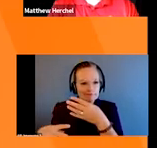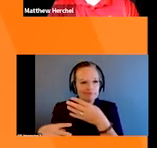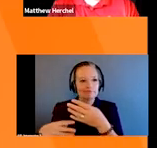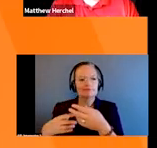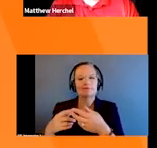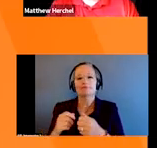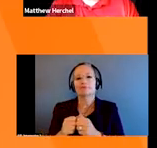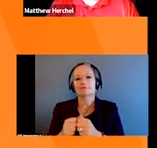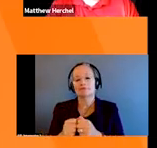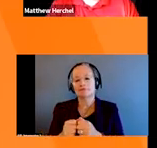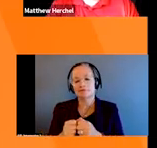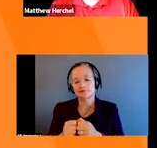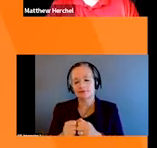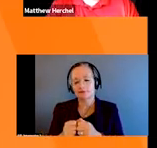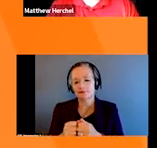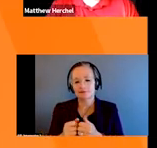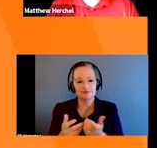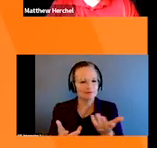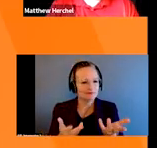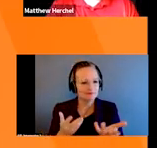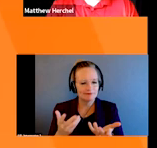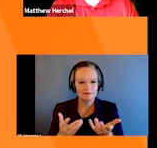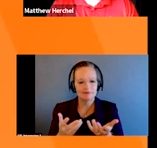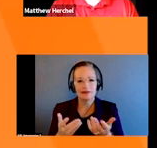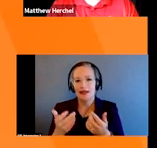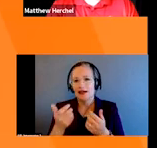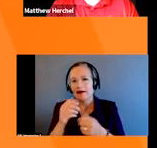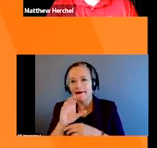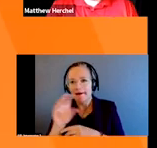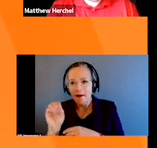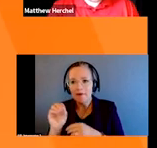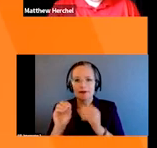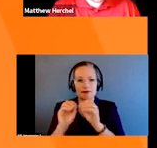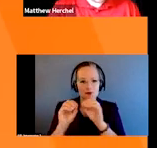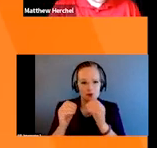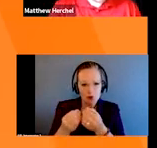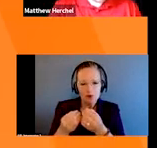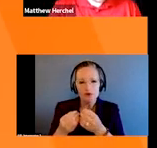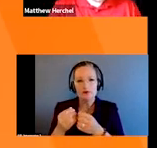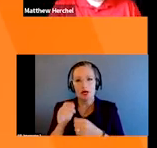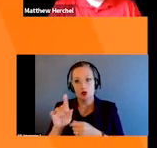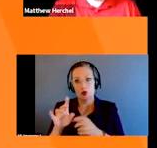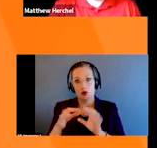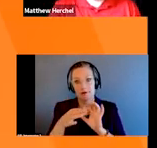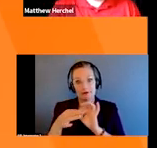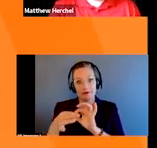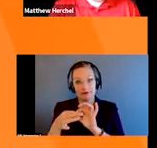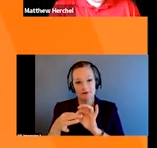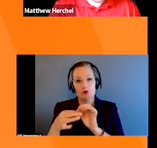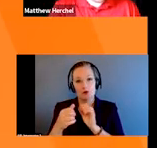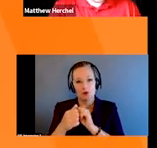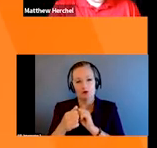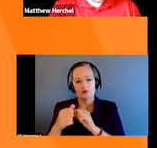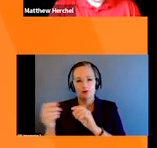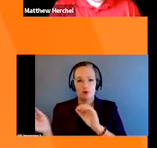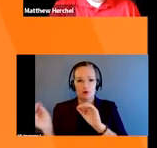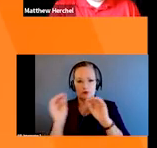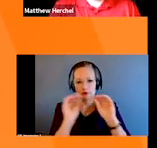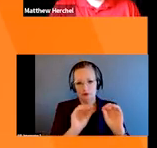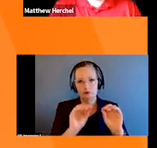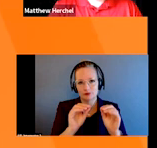that you're associated with should be on the landing page. Learning and